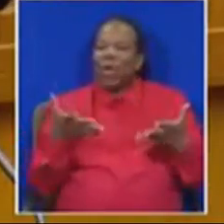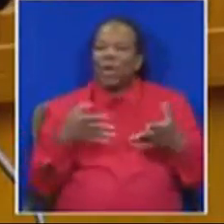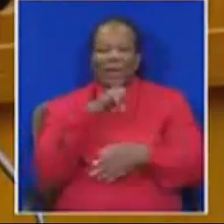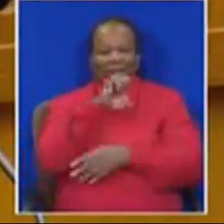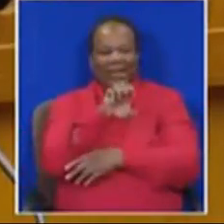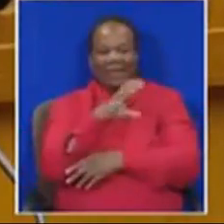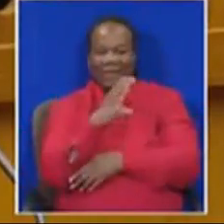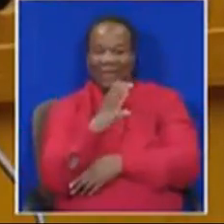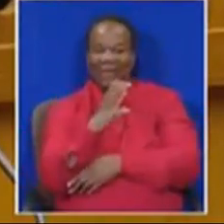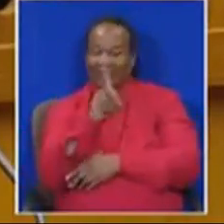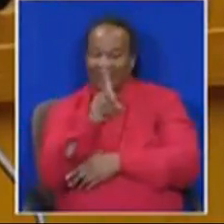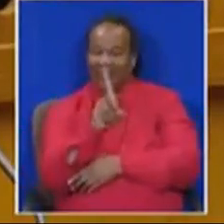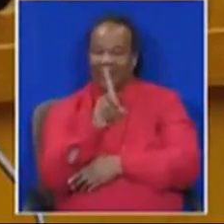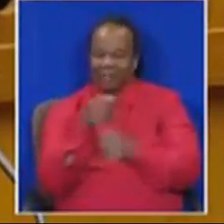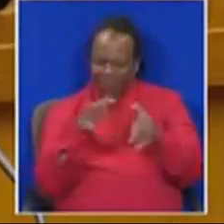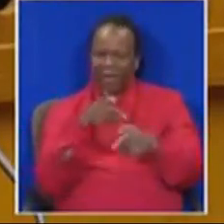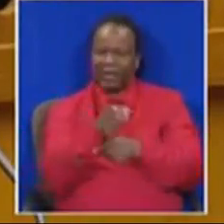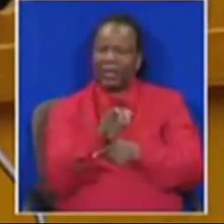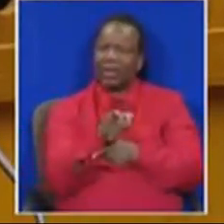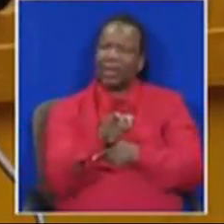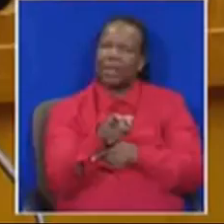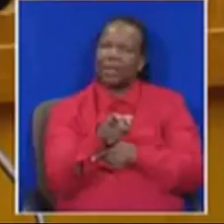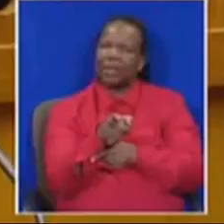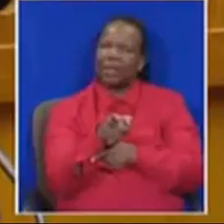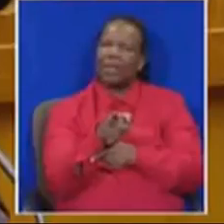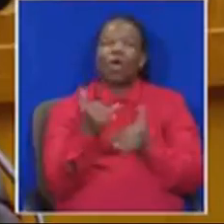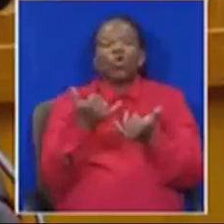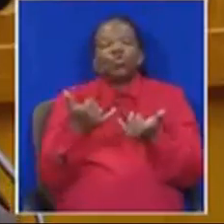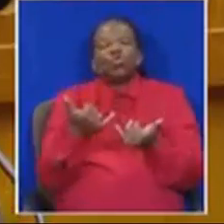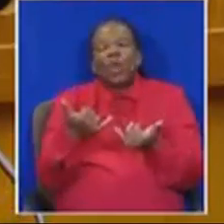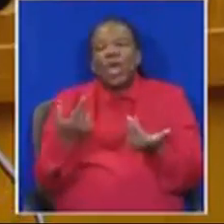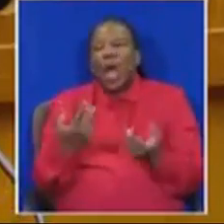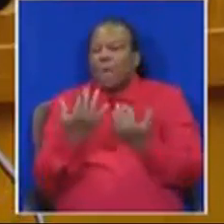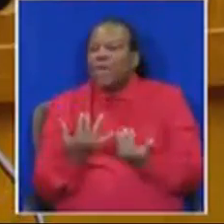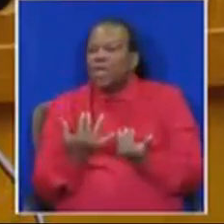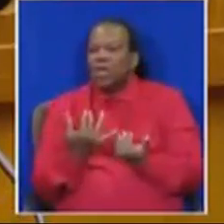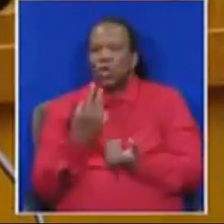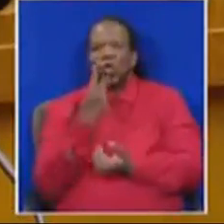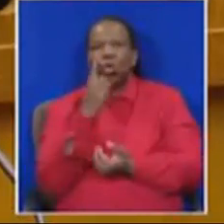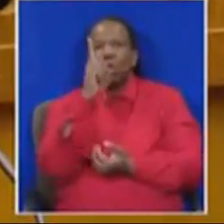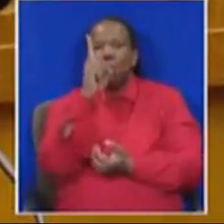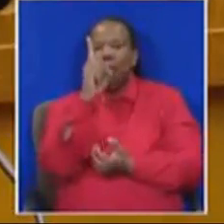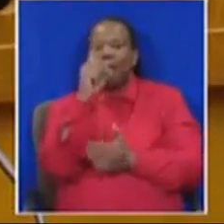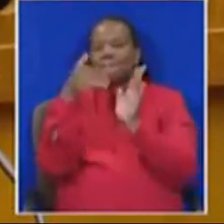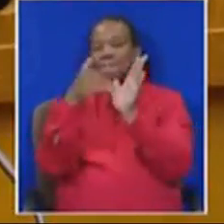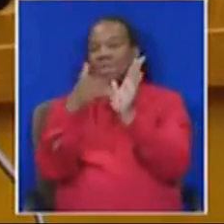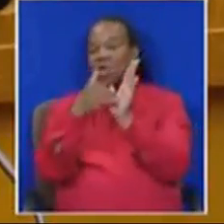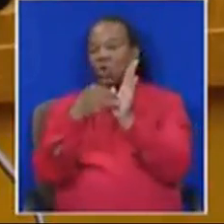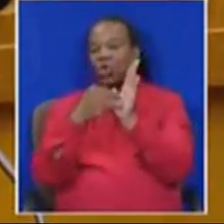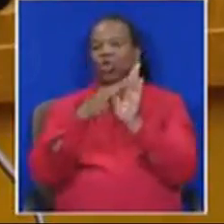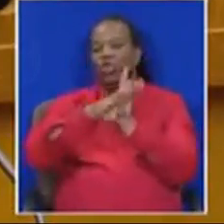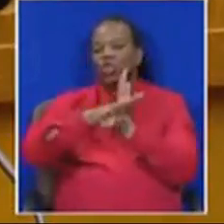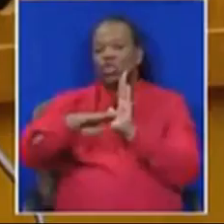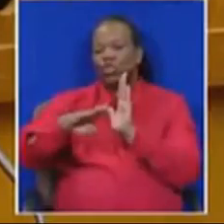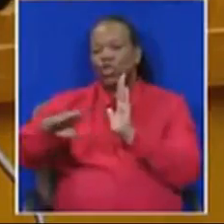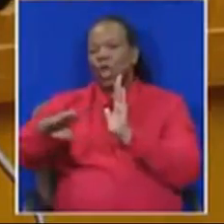childhood. Today we have nearly 1 million children who are participating